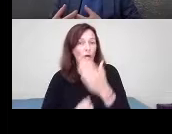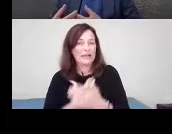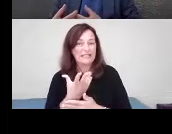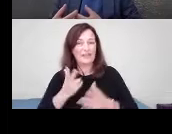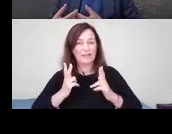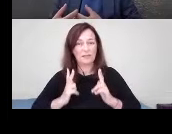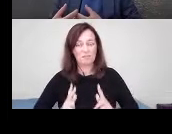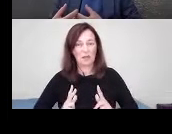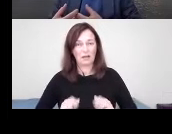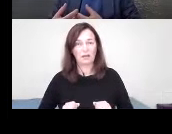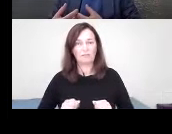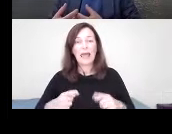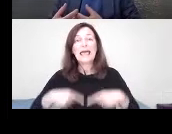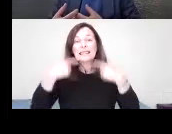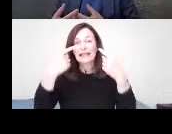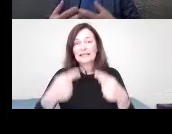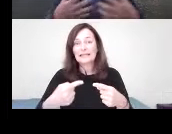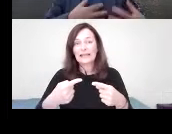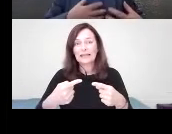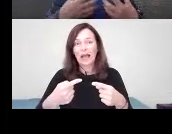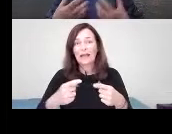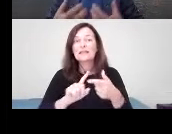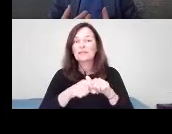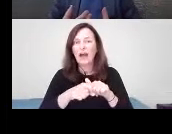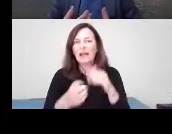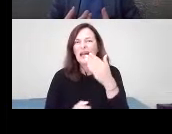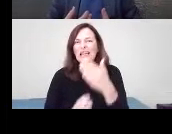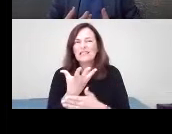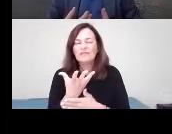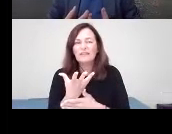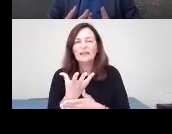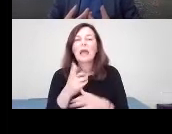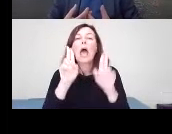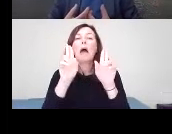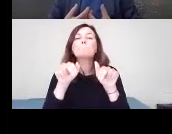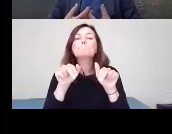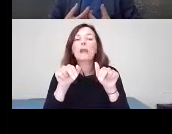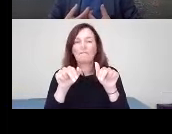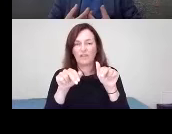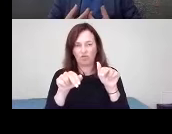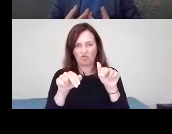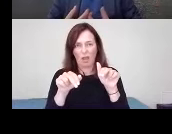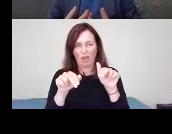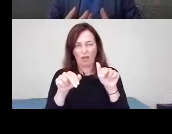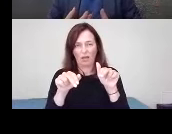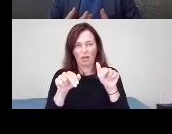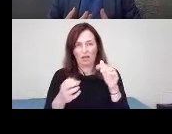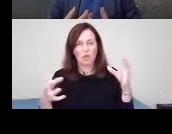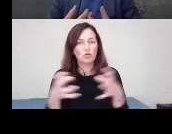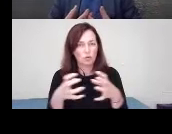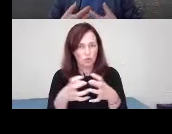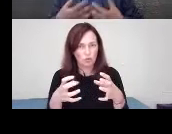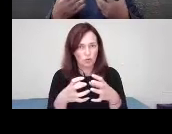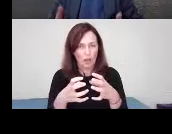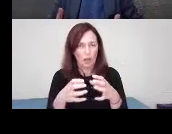really means that we are really taking account about one of the principles from the Agenda 2030, which is a leave no one behind principle,